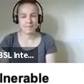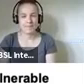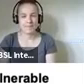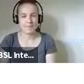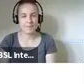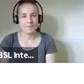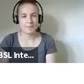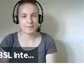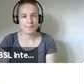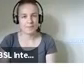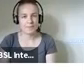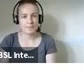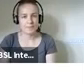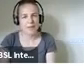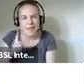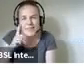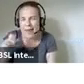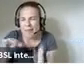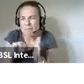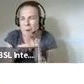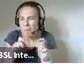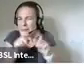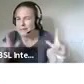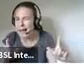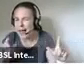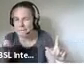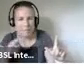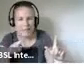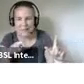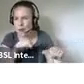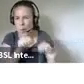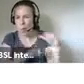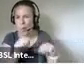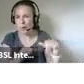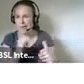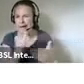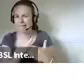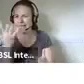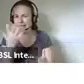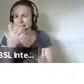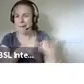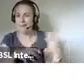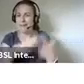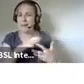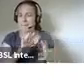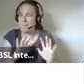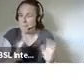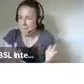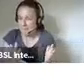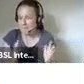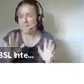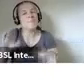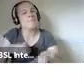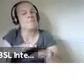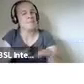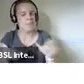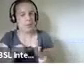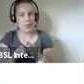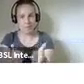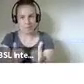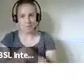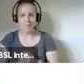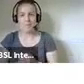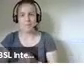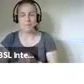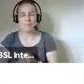I think there's a problem with the slides. The order is a bit wrong. So I think, but not a problem. So, this